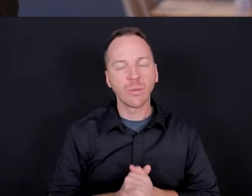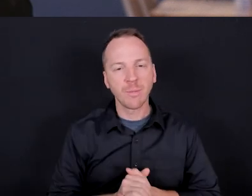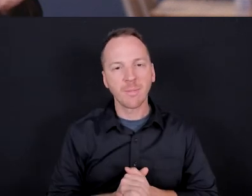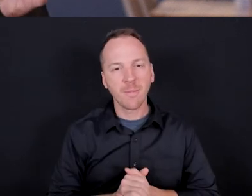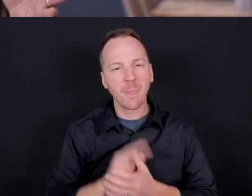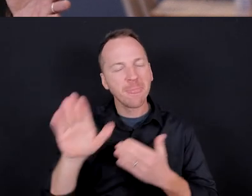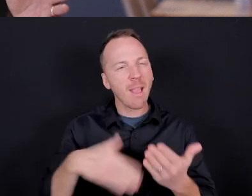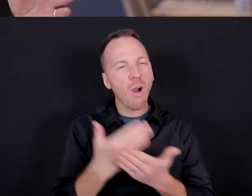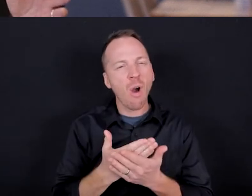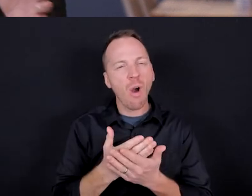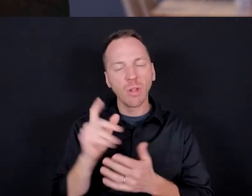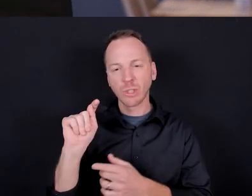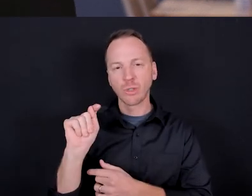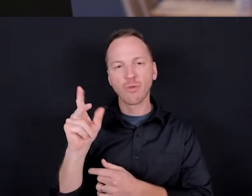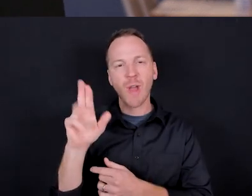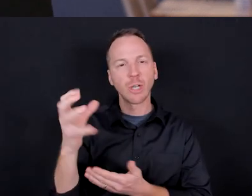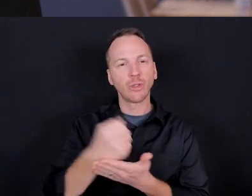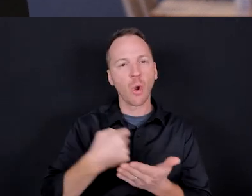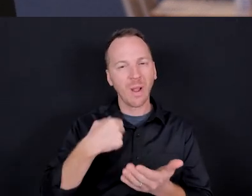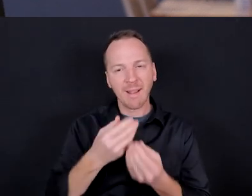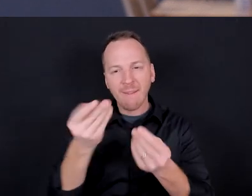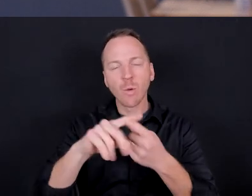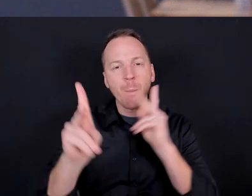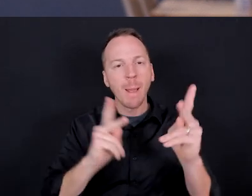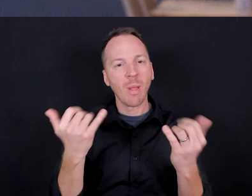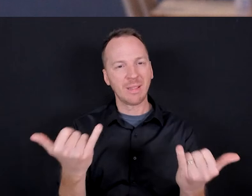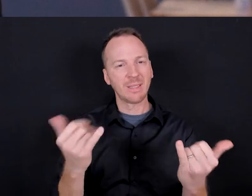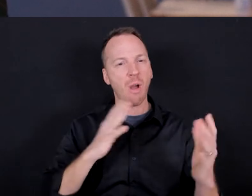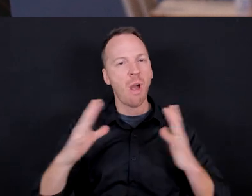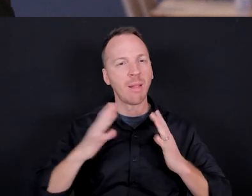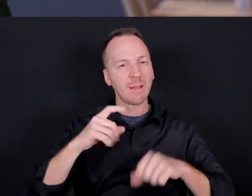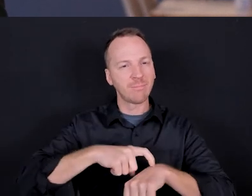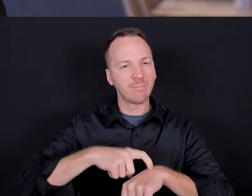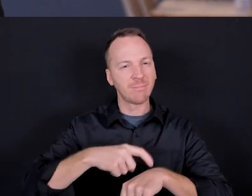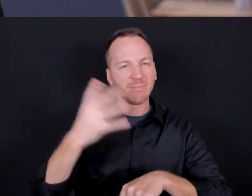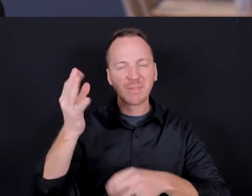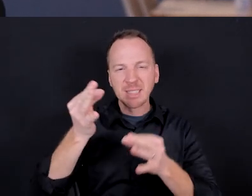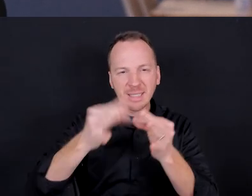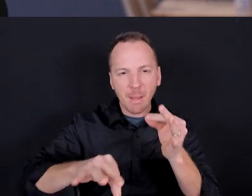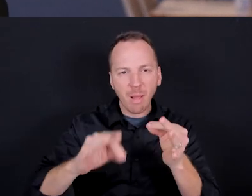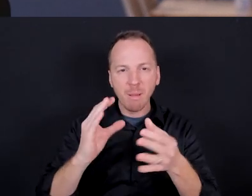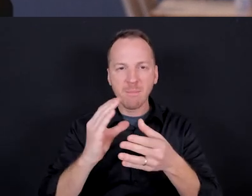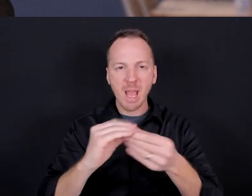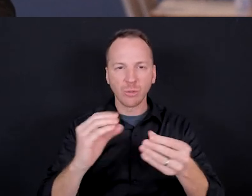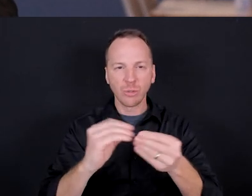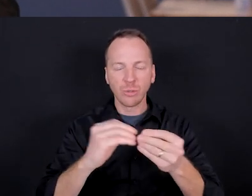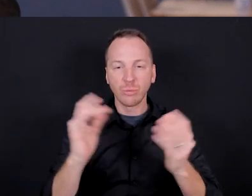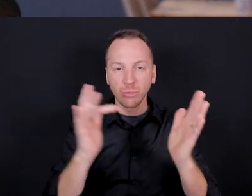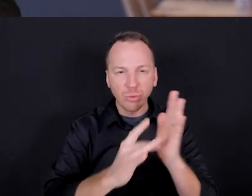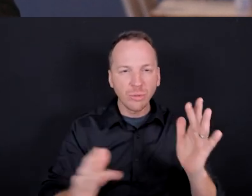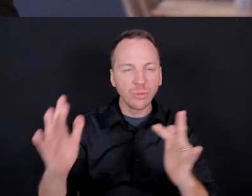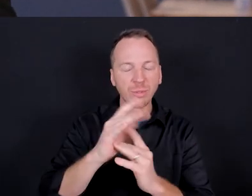Of all the treasures that we could give to people this holiday season, perhaps the simple message that